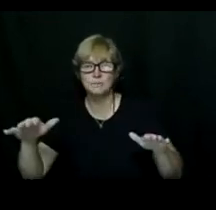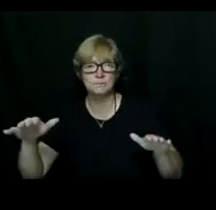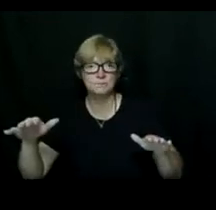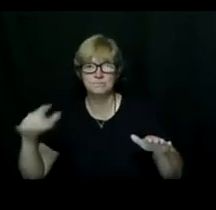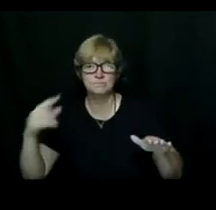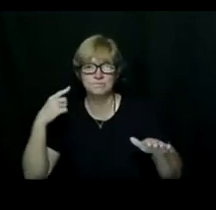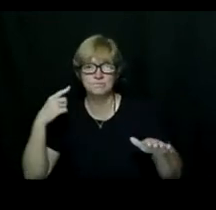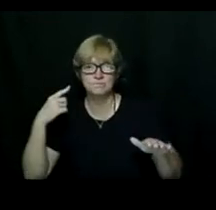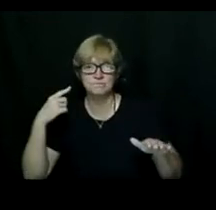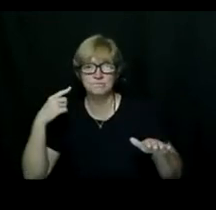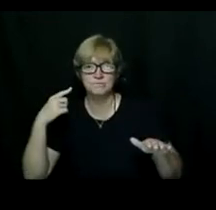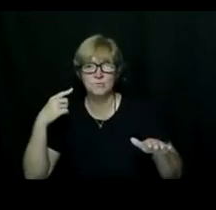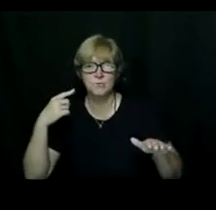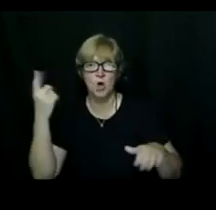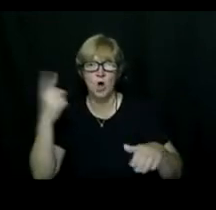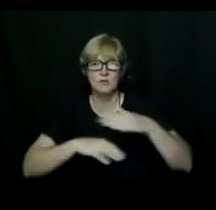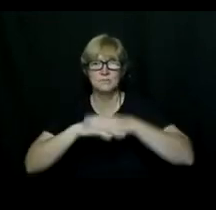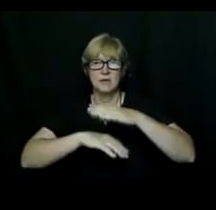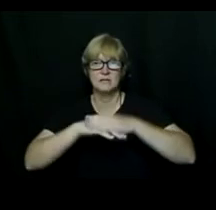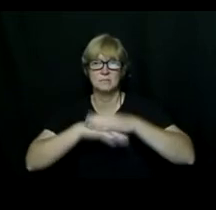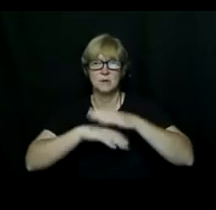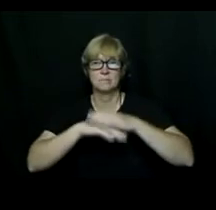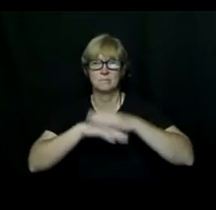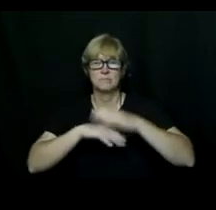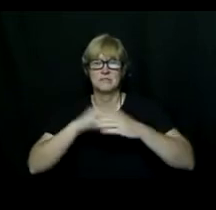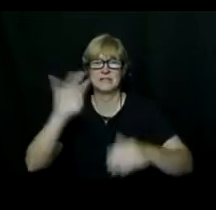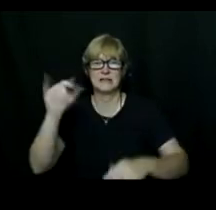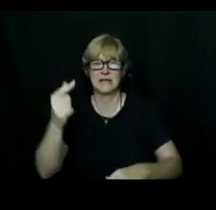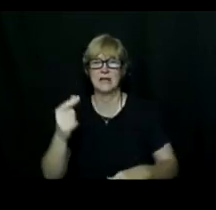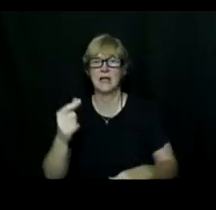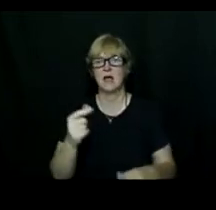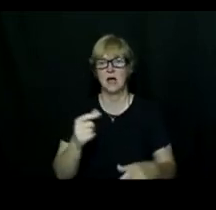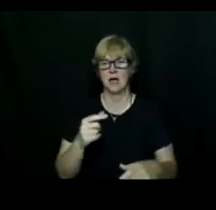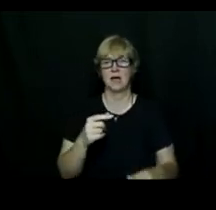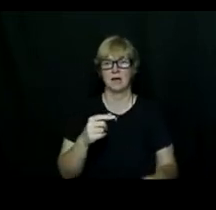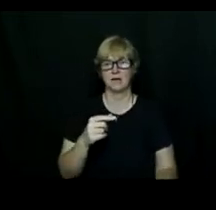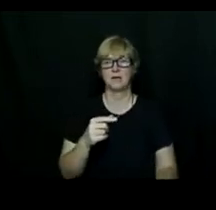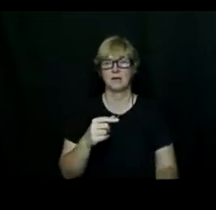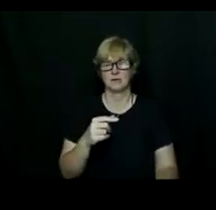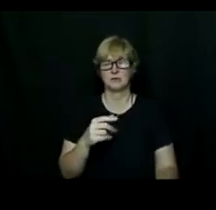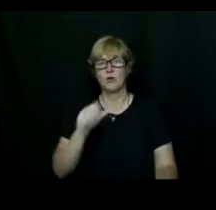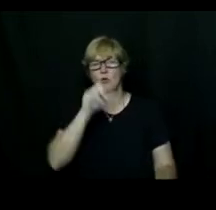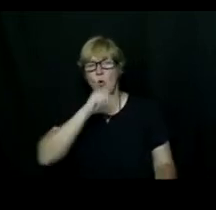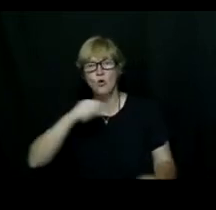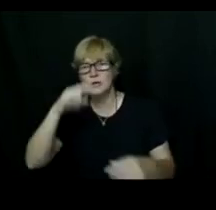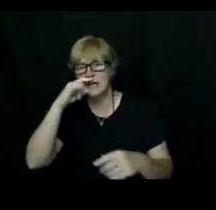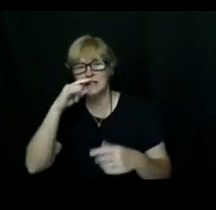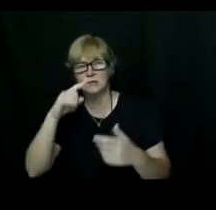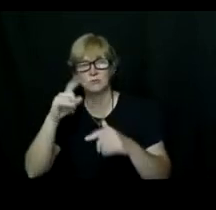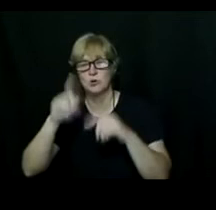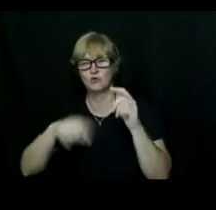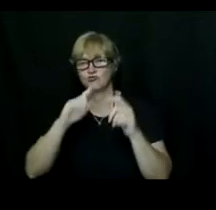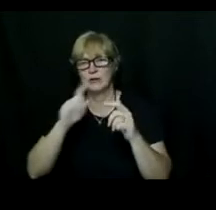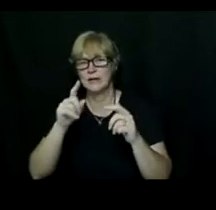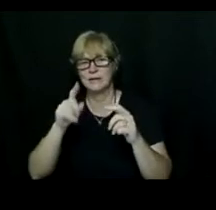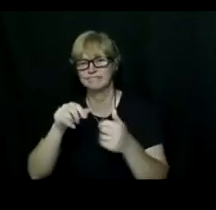was also the case in our study. We didn't have overall ceiling effects, but just looking at the older kids, we couldn't really do anything with the data anymore. So it